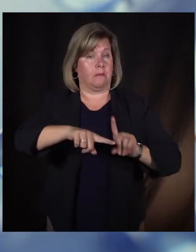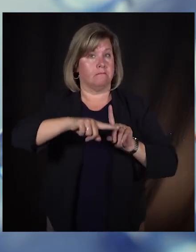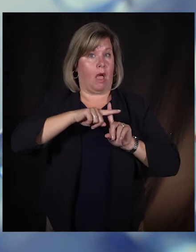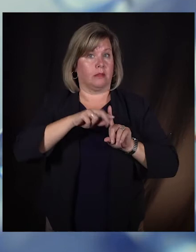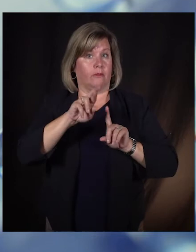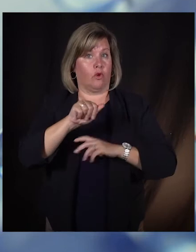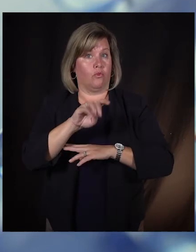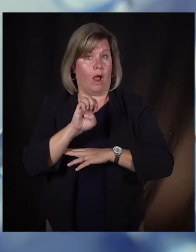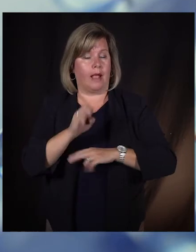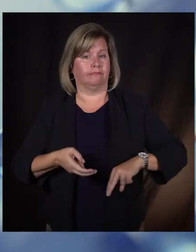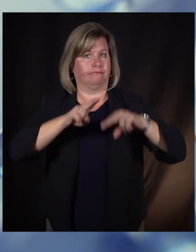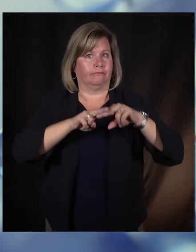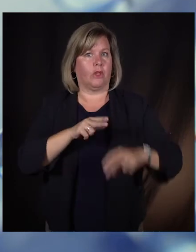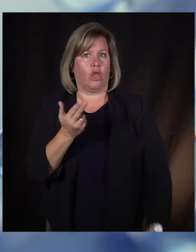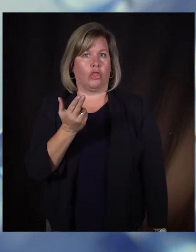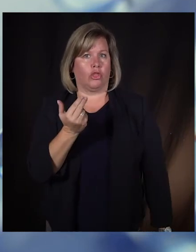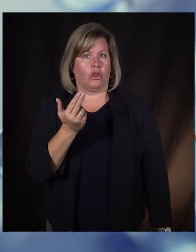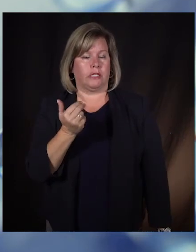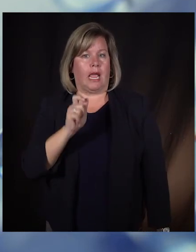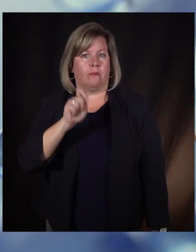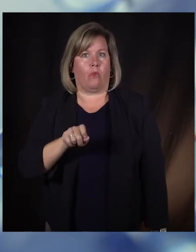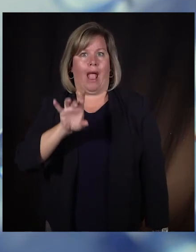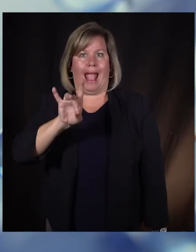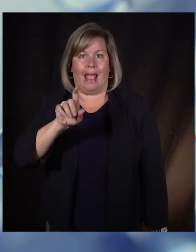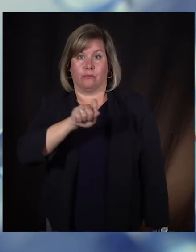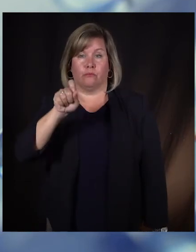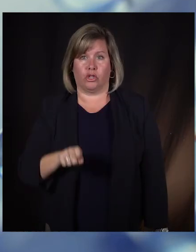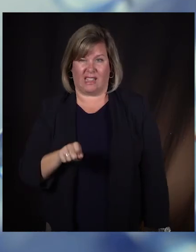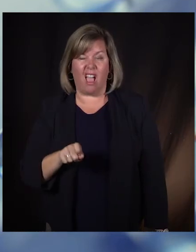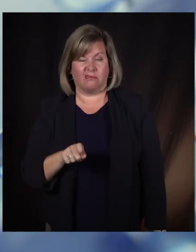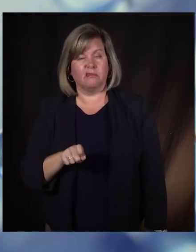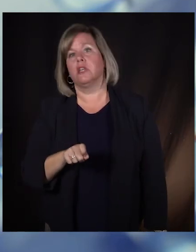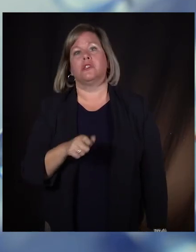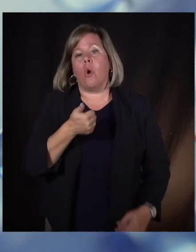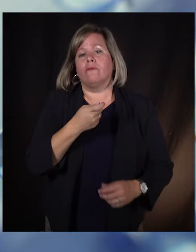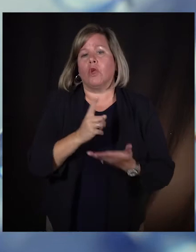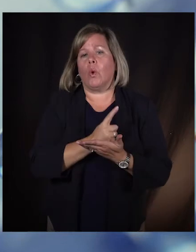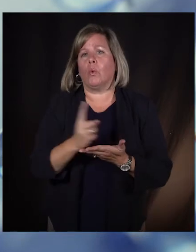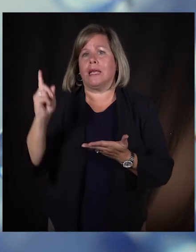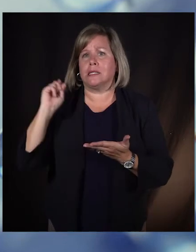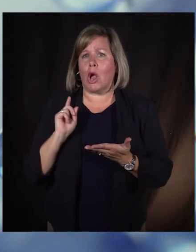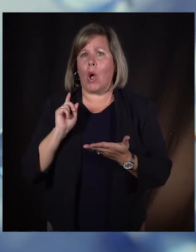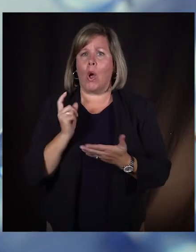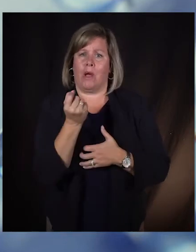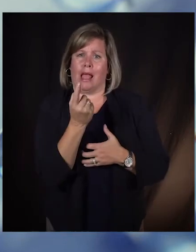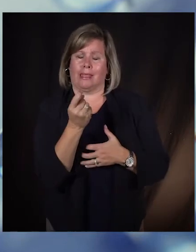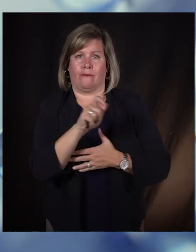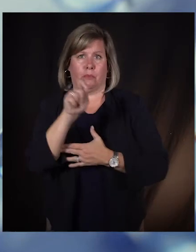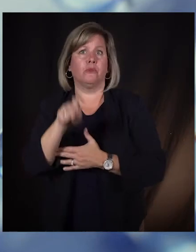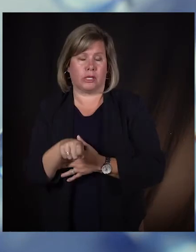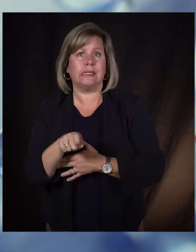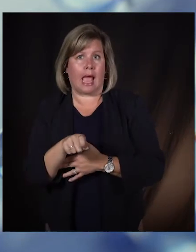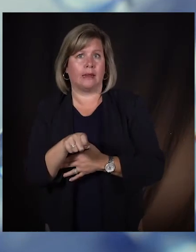13.8% of tests here in Kent County coming back positive. A few weeks ago, we were at 11%. During the